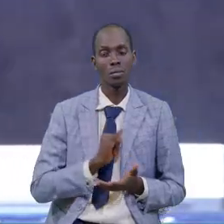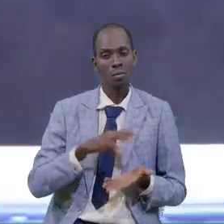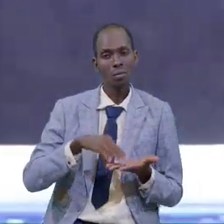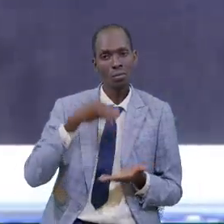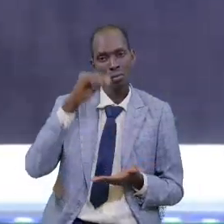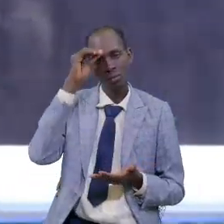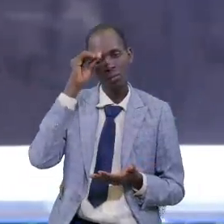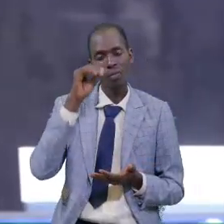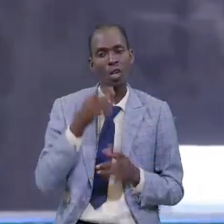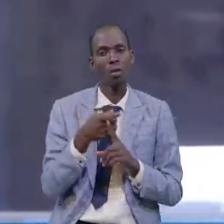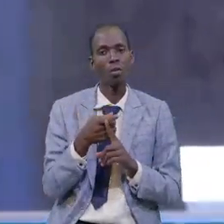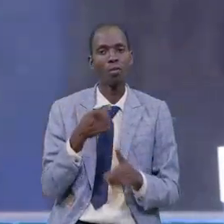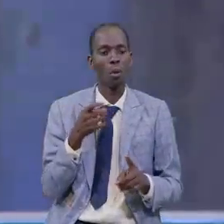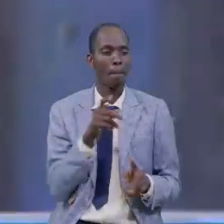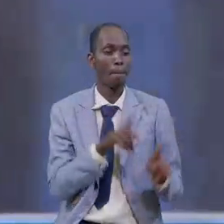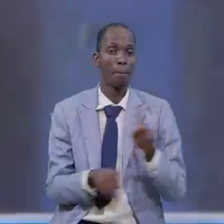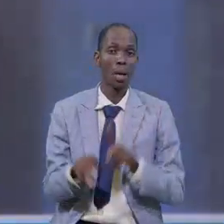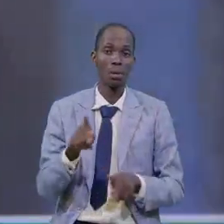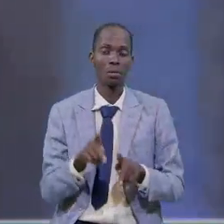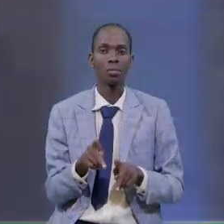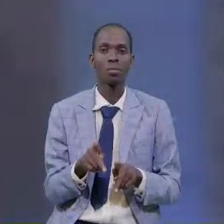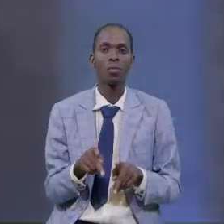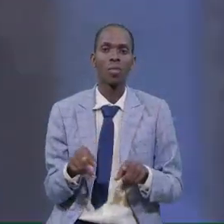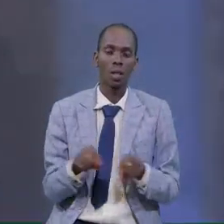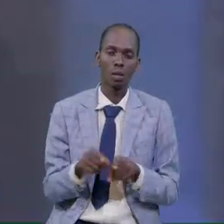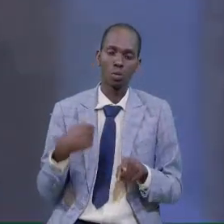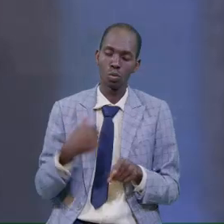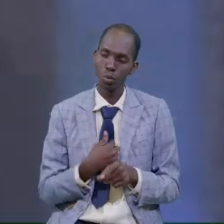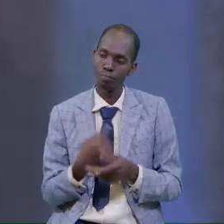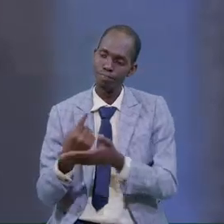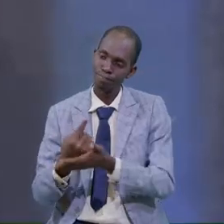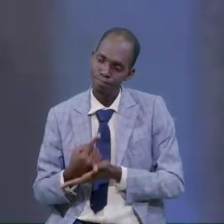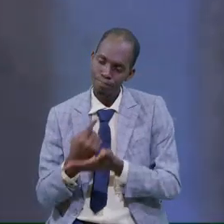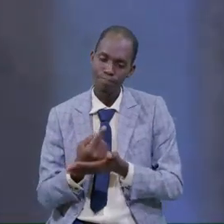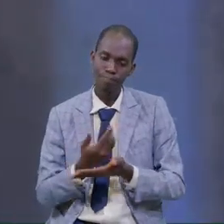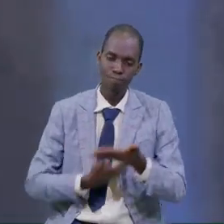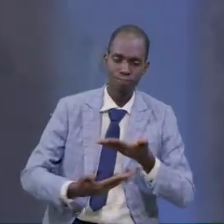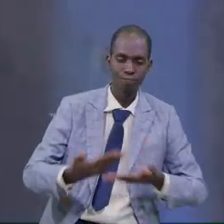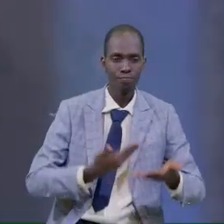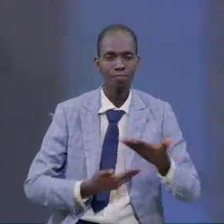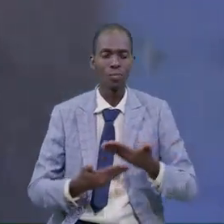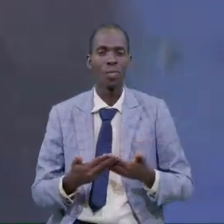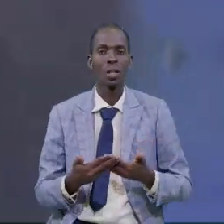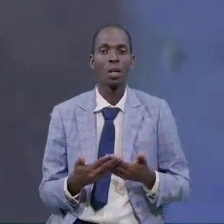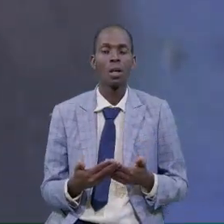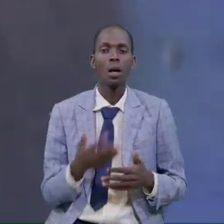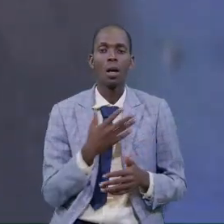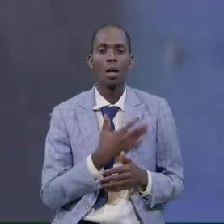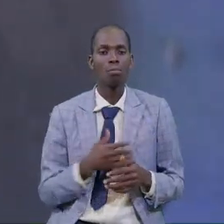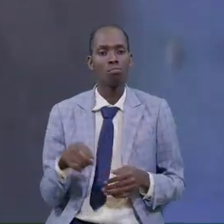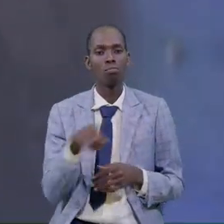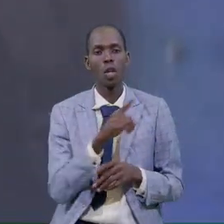from people as we discuss and relate together. And they talk about